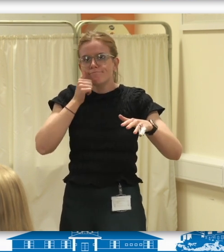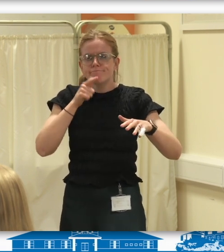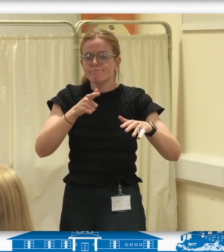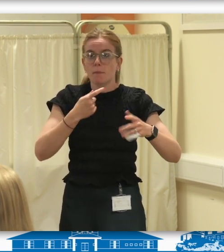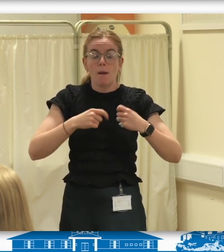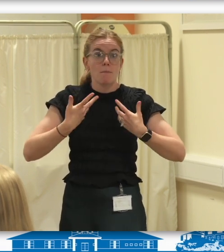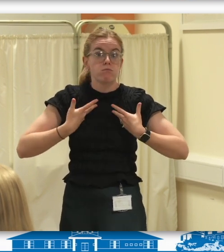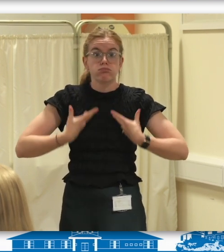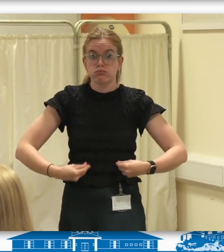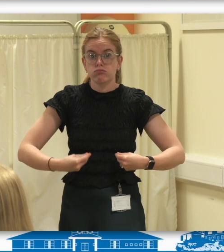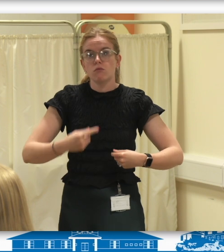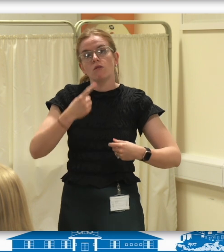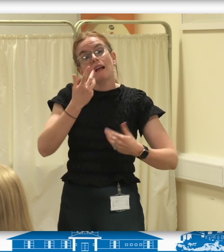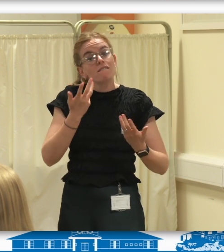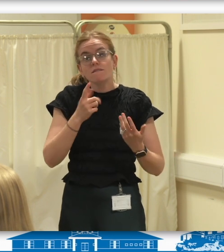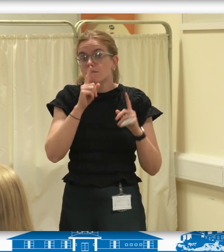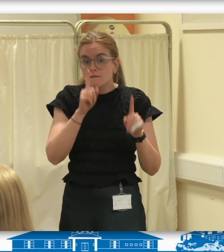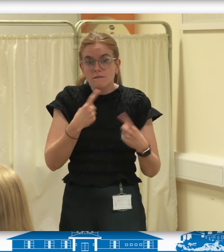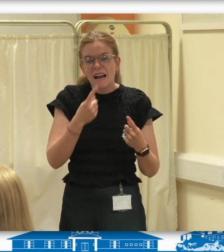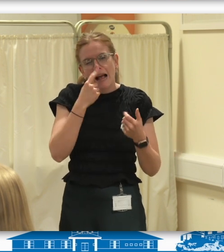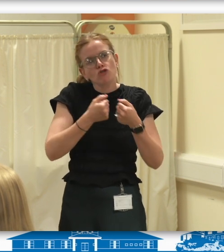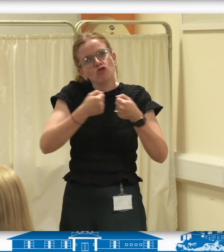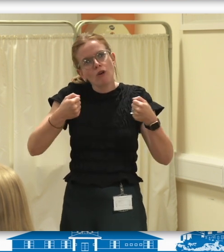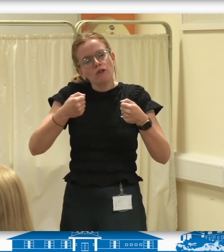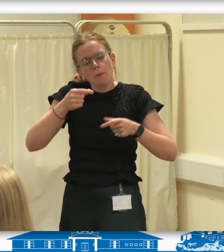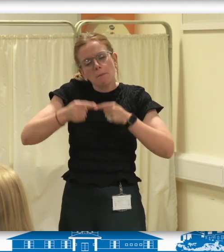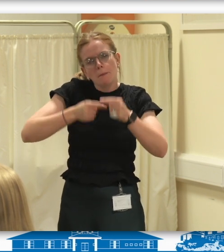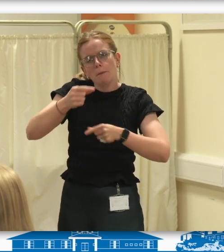that we can spread this over more than one appointment.